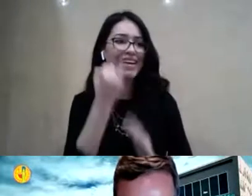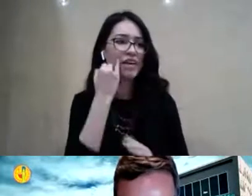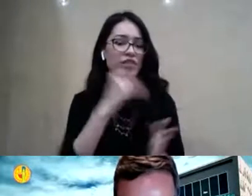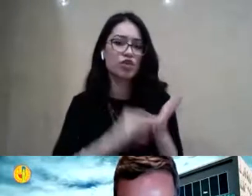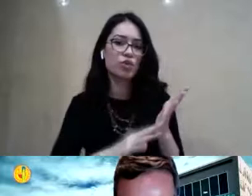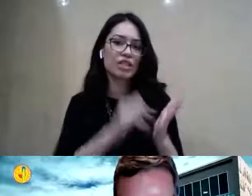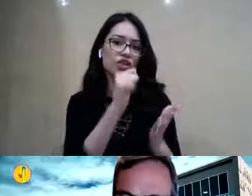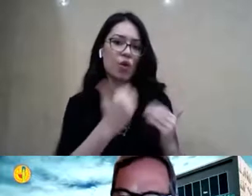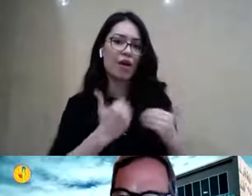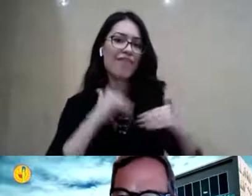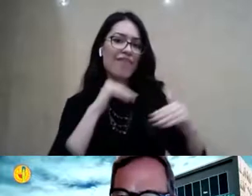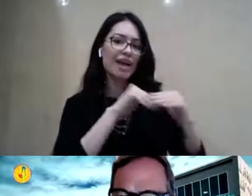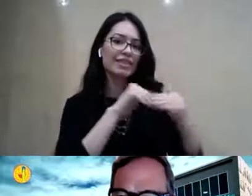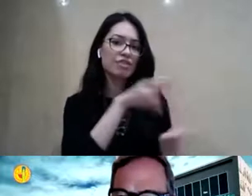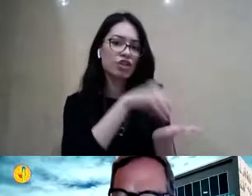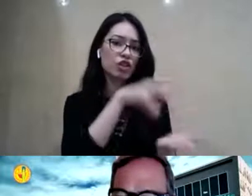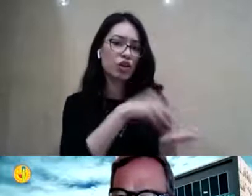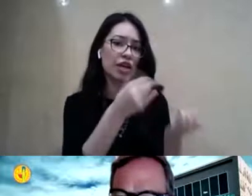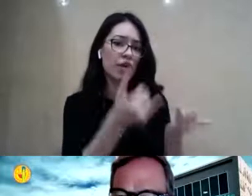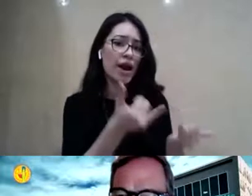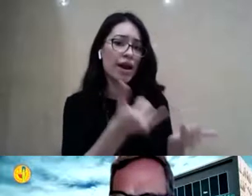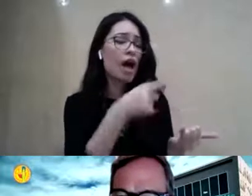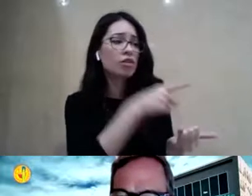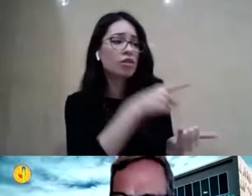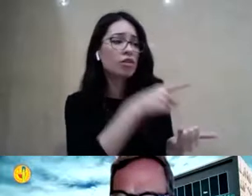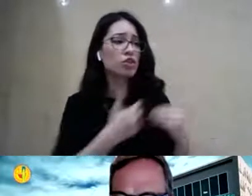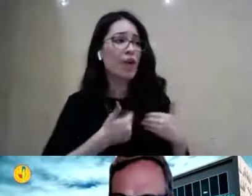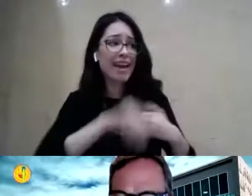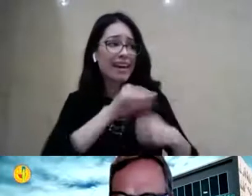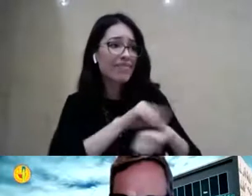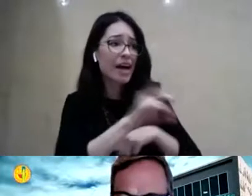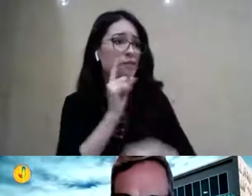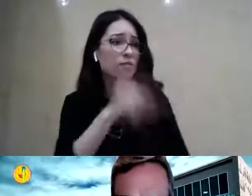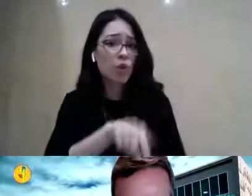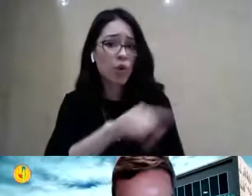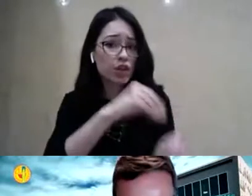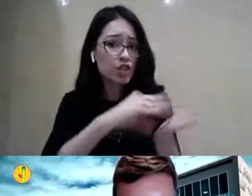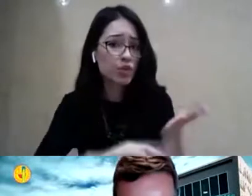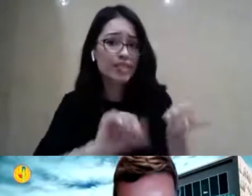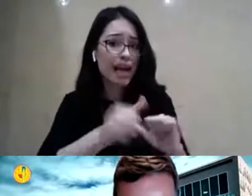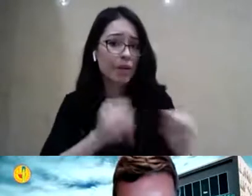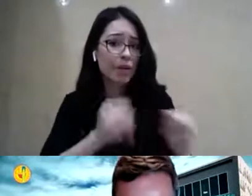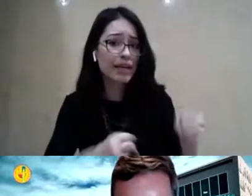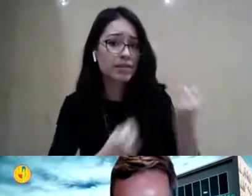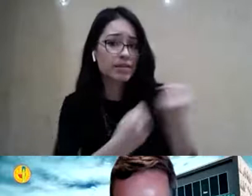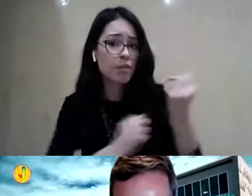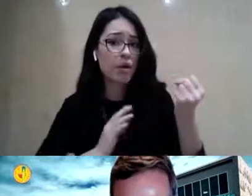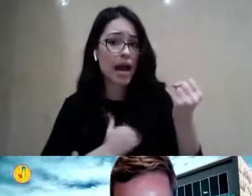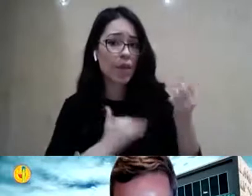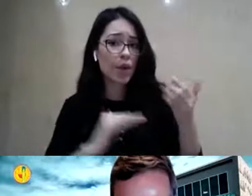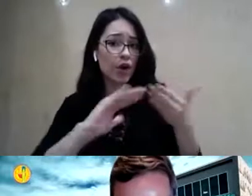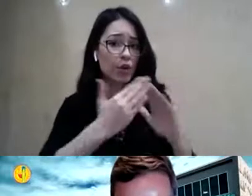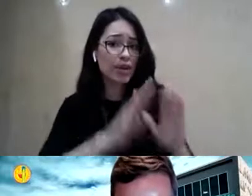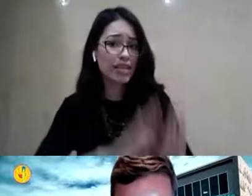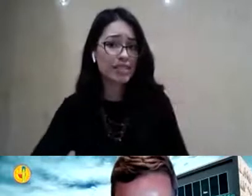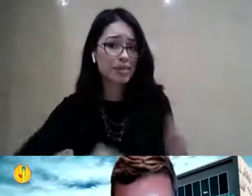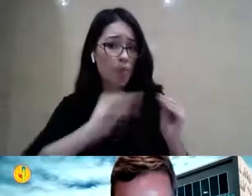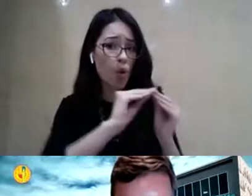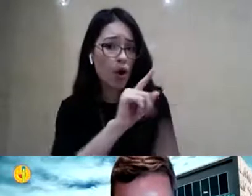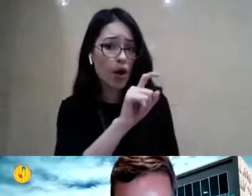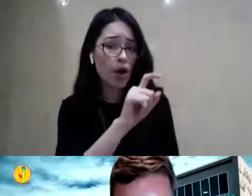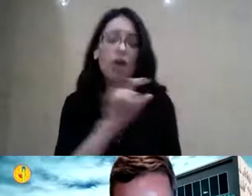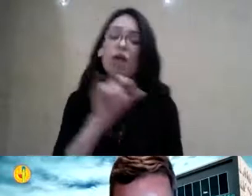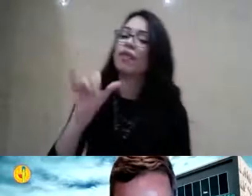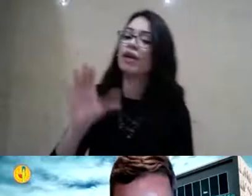you recommend folks on the call advocating alongside us to meet the needs of our communities? Yep, that's a great question. We had